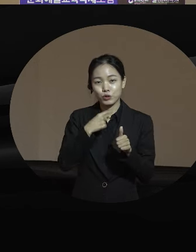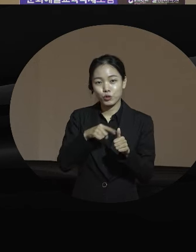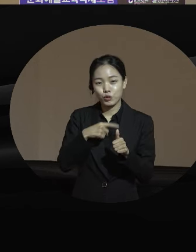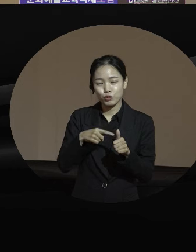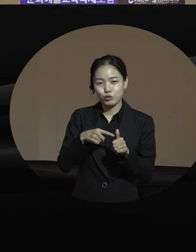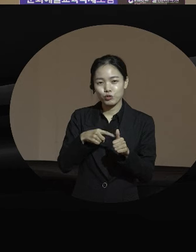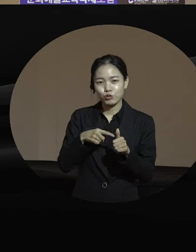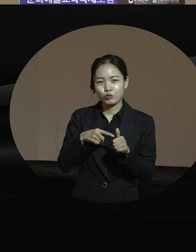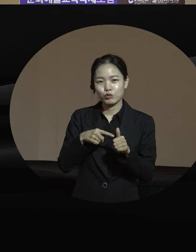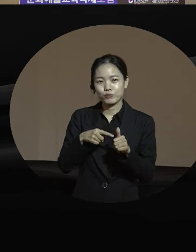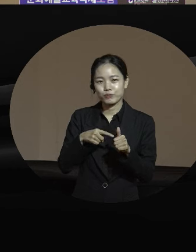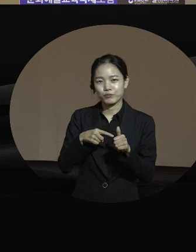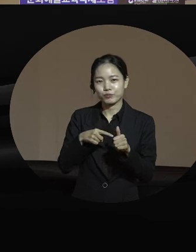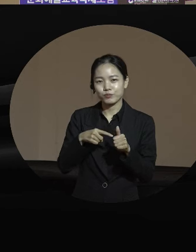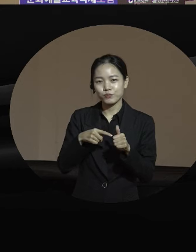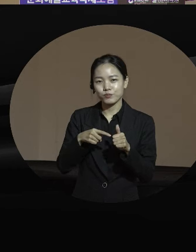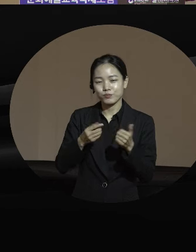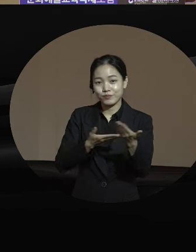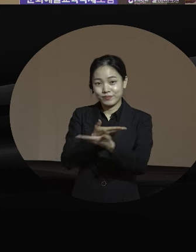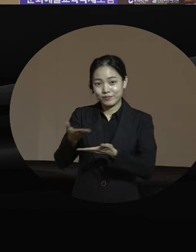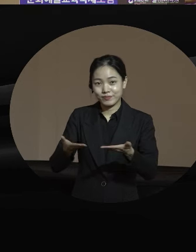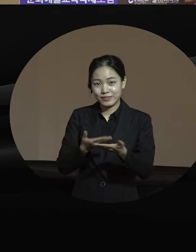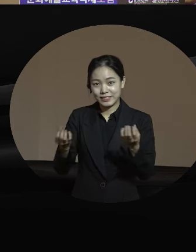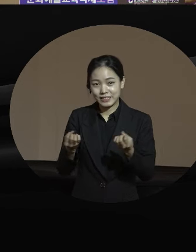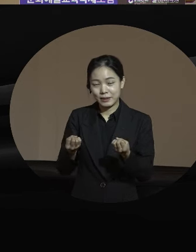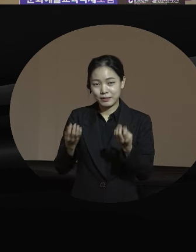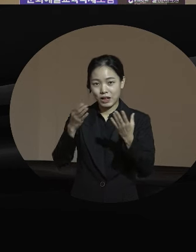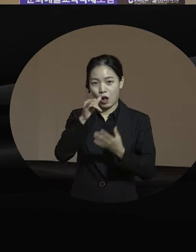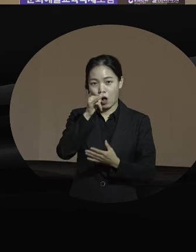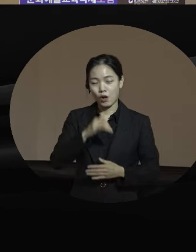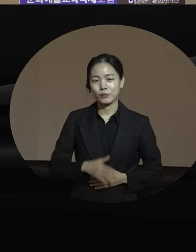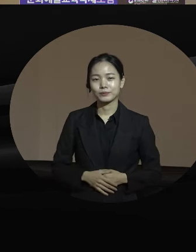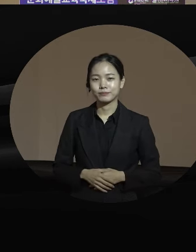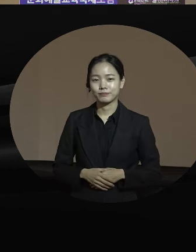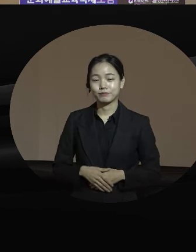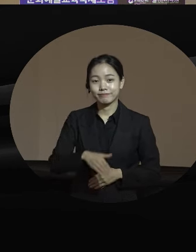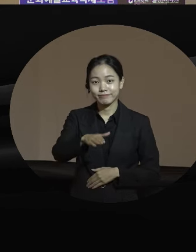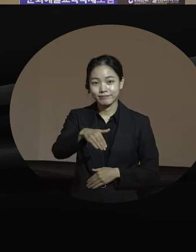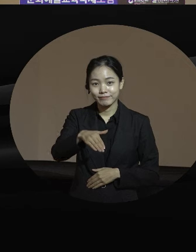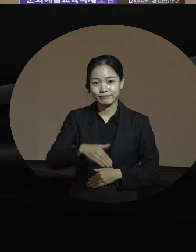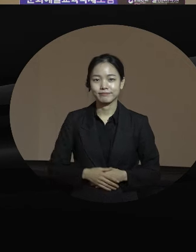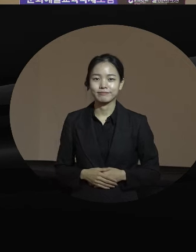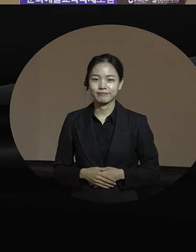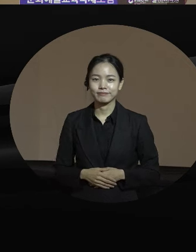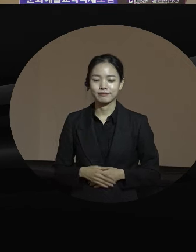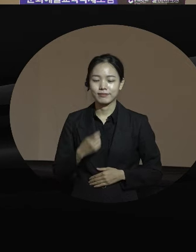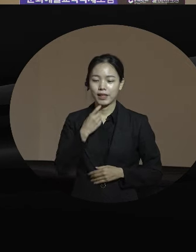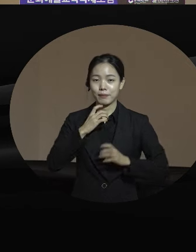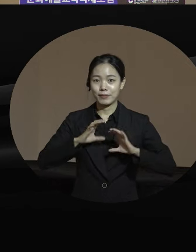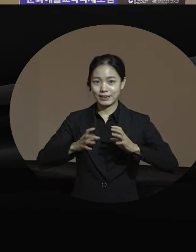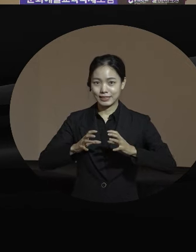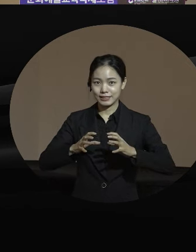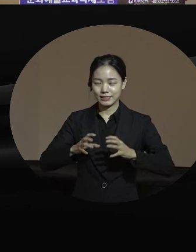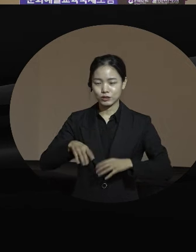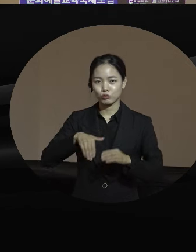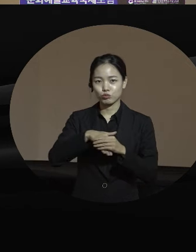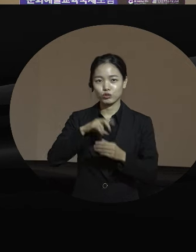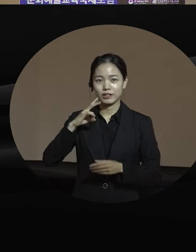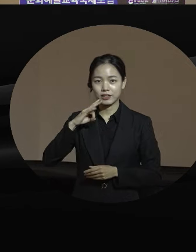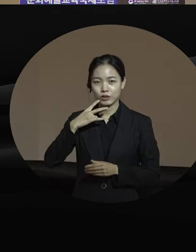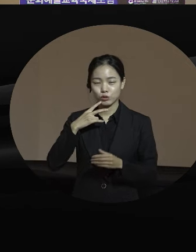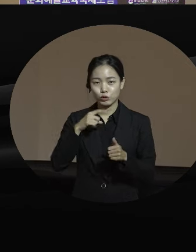Dear colleagues, I could point out many case examples, but as the time is limited, I will shortly